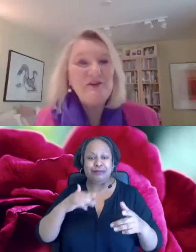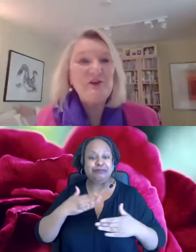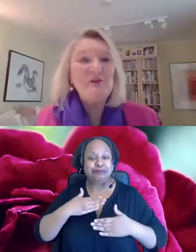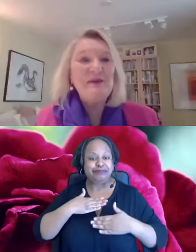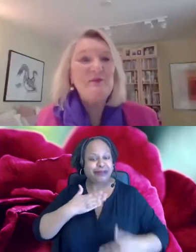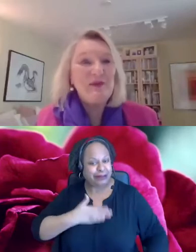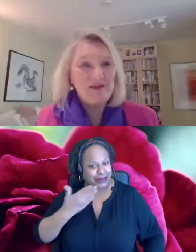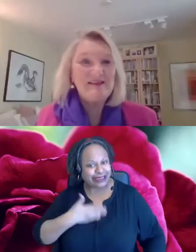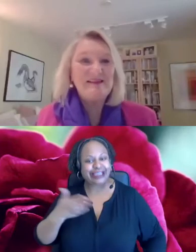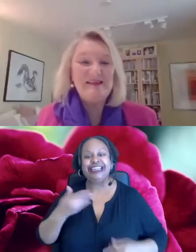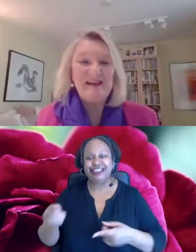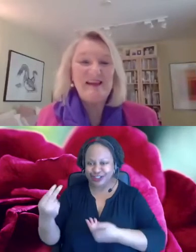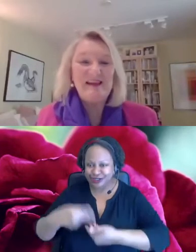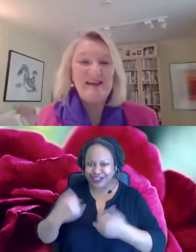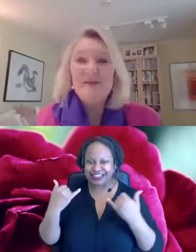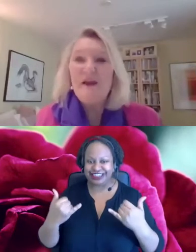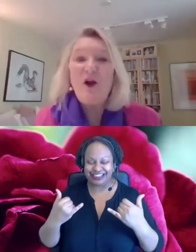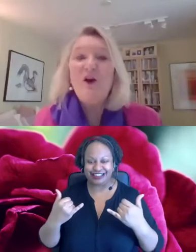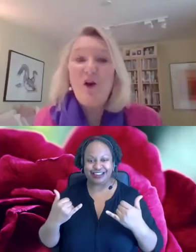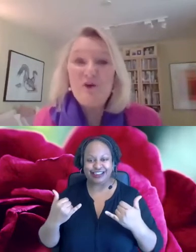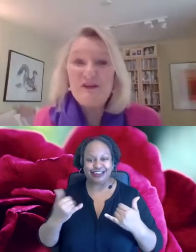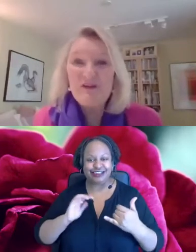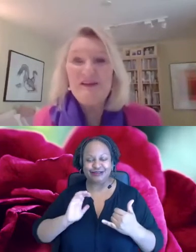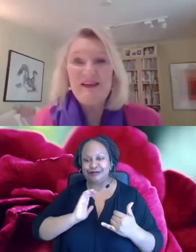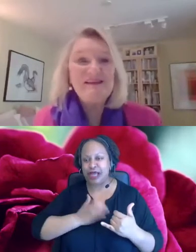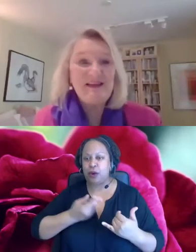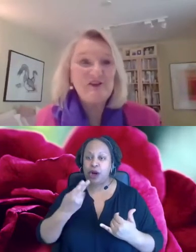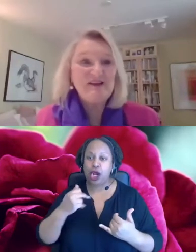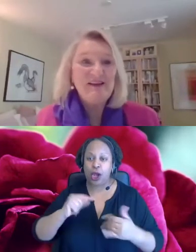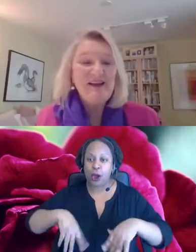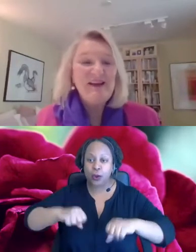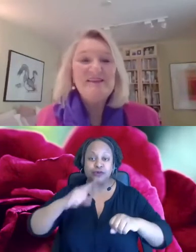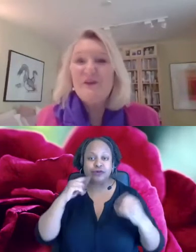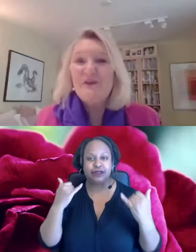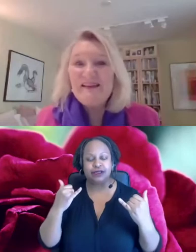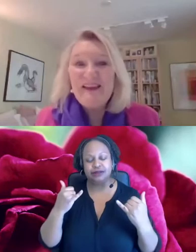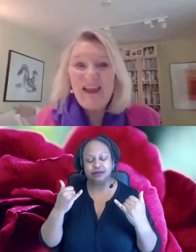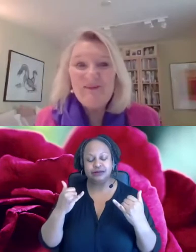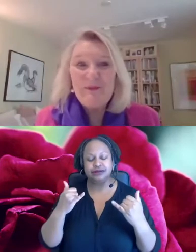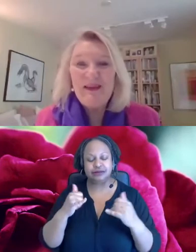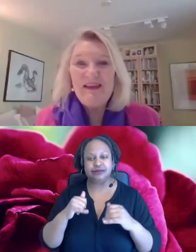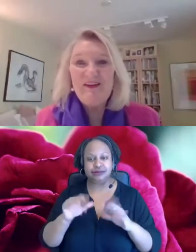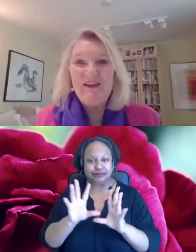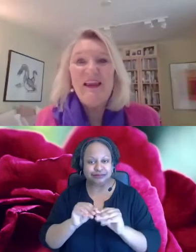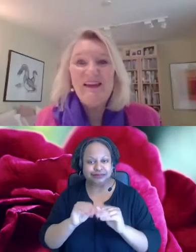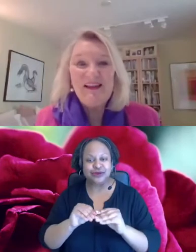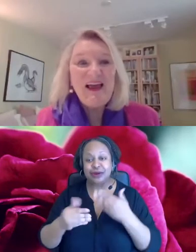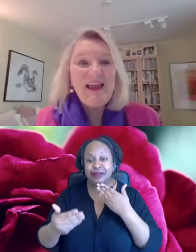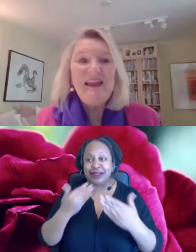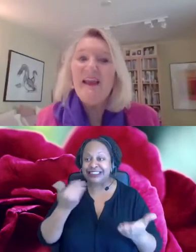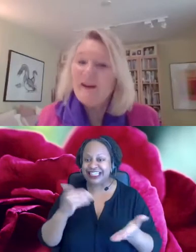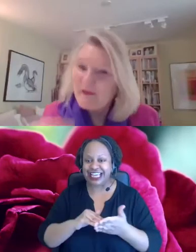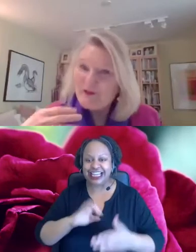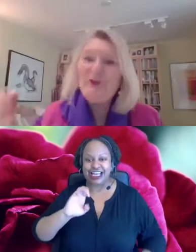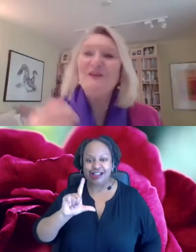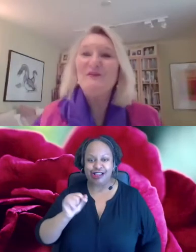happy she could be with us today to be our host for today's session. So thanks again for being here, Elahe,